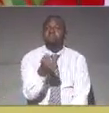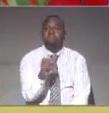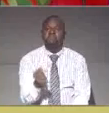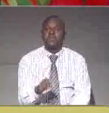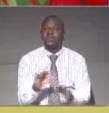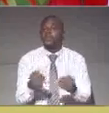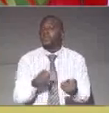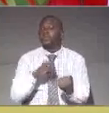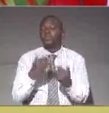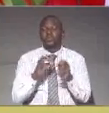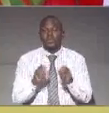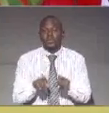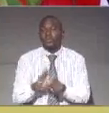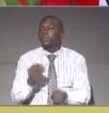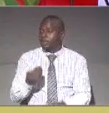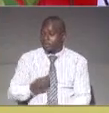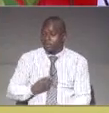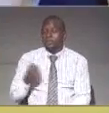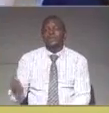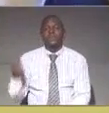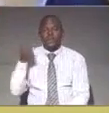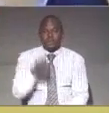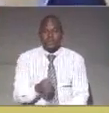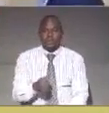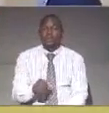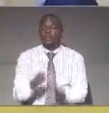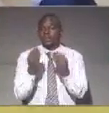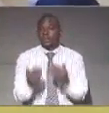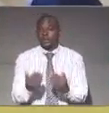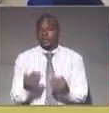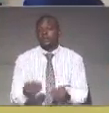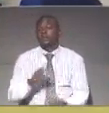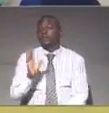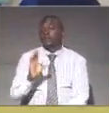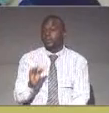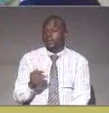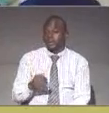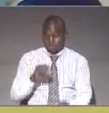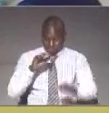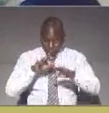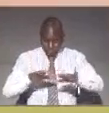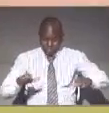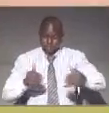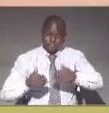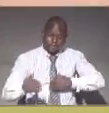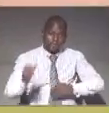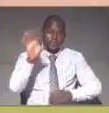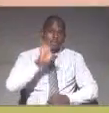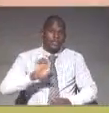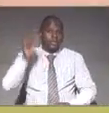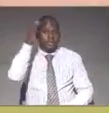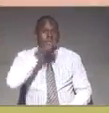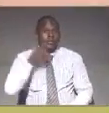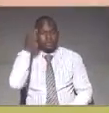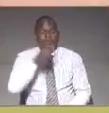jobs. Yet we have employment. Currently, the company targets markets beyond East Africa. Now they are marketing